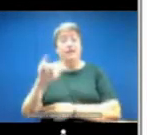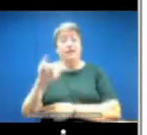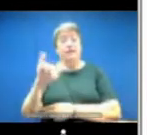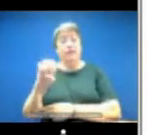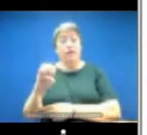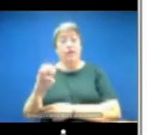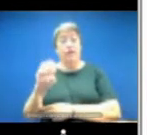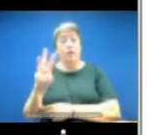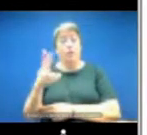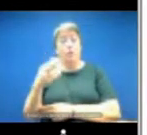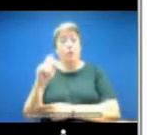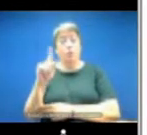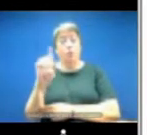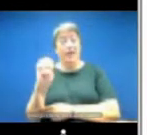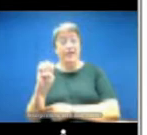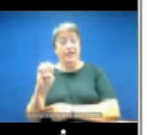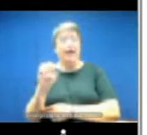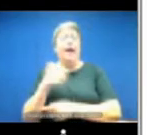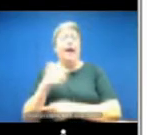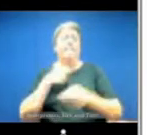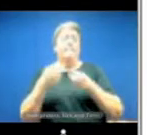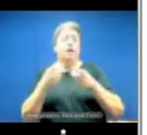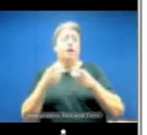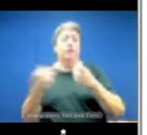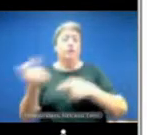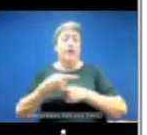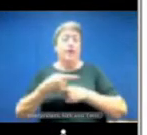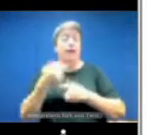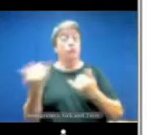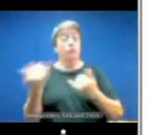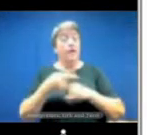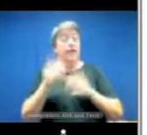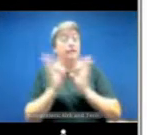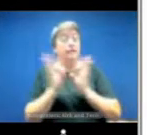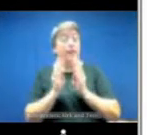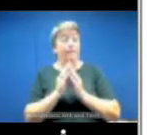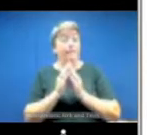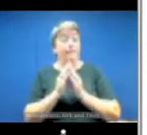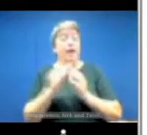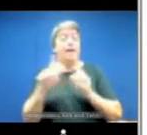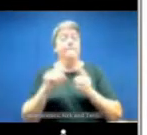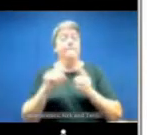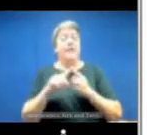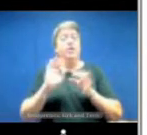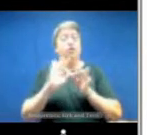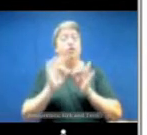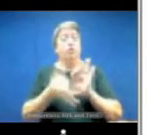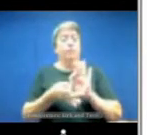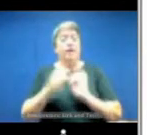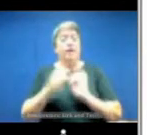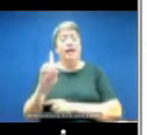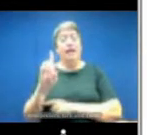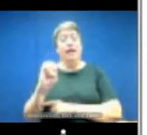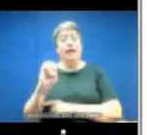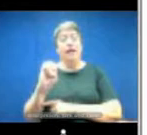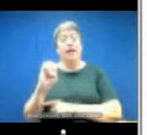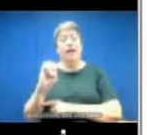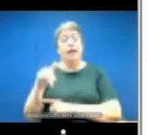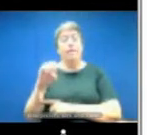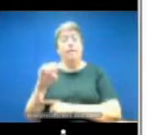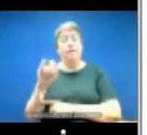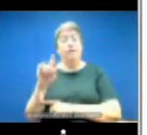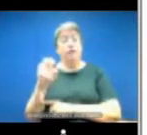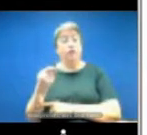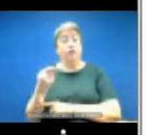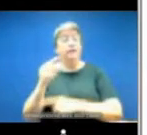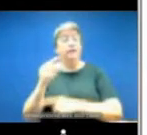today. And today's webinar is Interpreting Depositions. We have a few housekeeping items we need to go